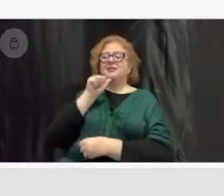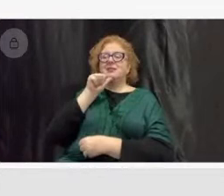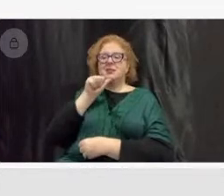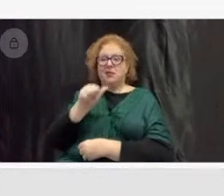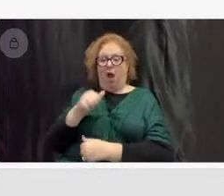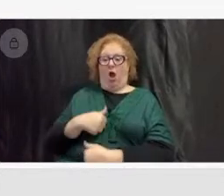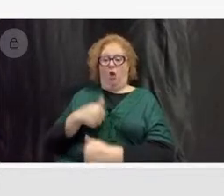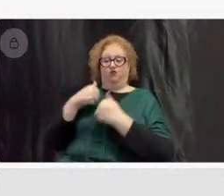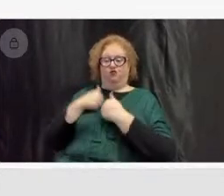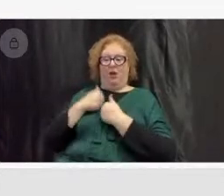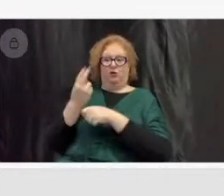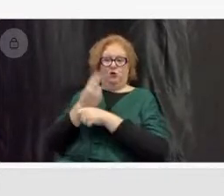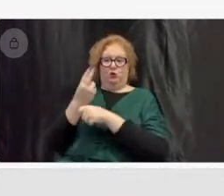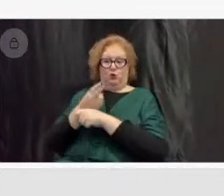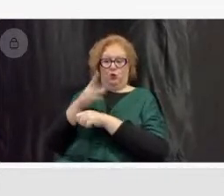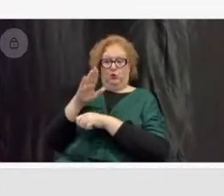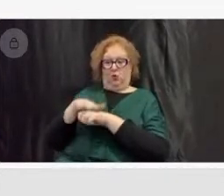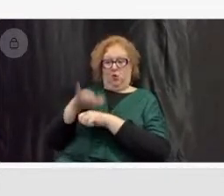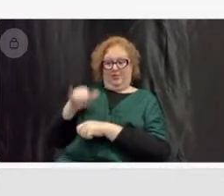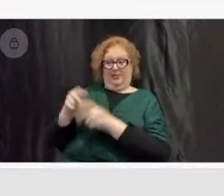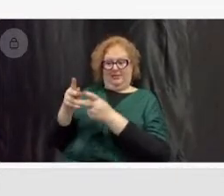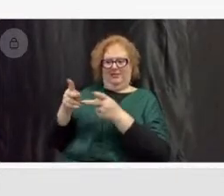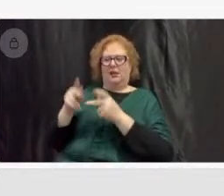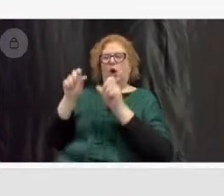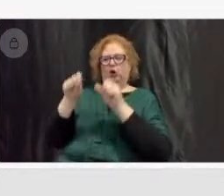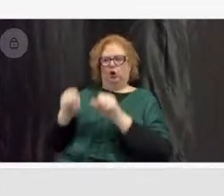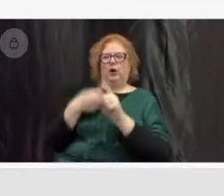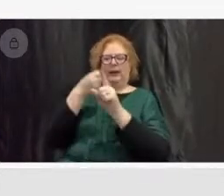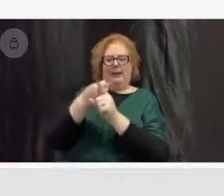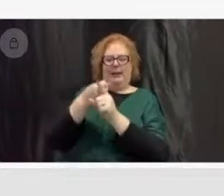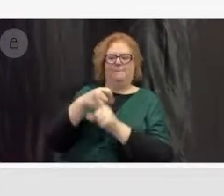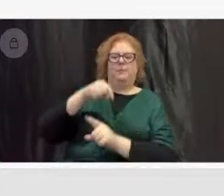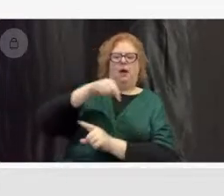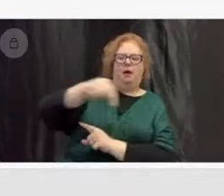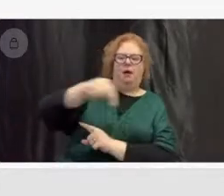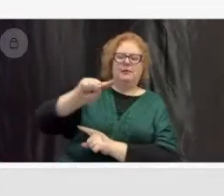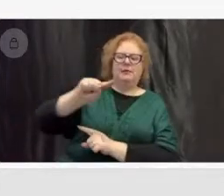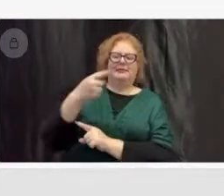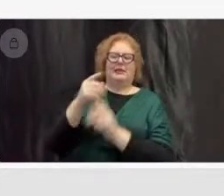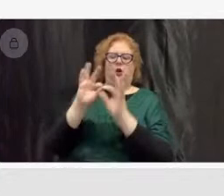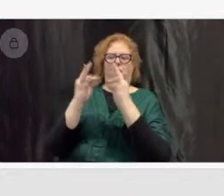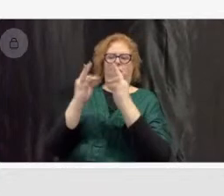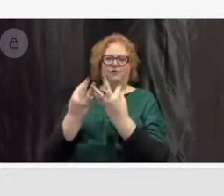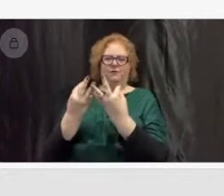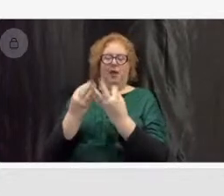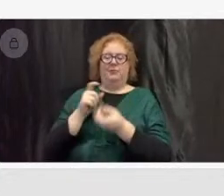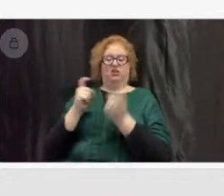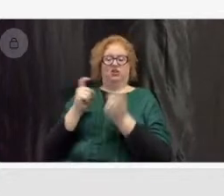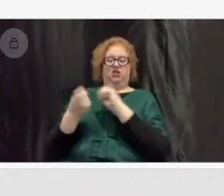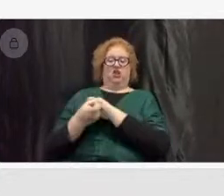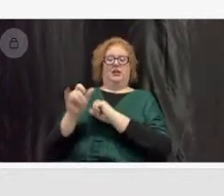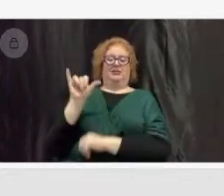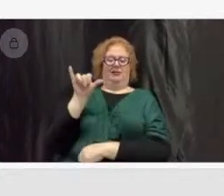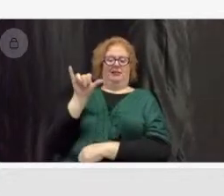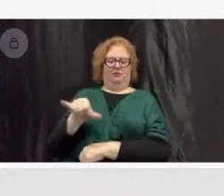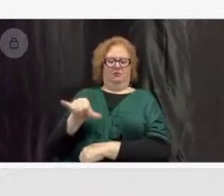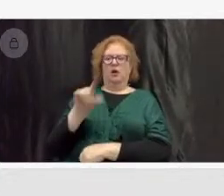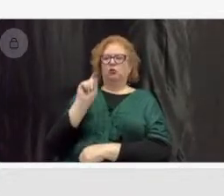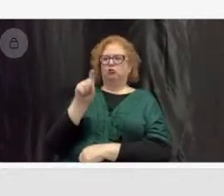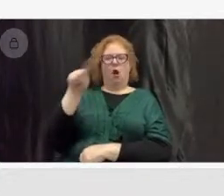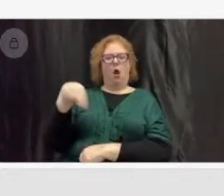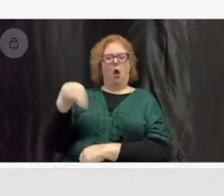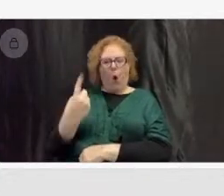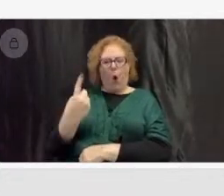on the surrounding single-family developments. A change in an area such as this should be done only with protections for the